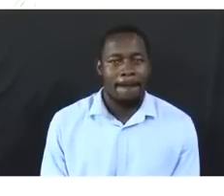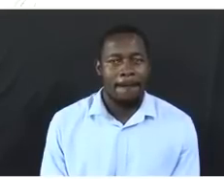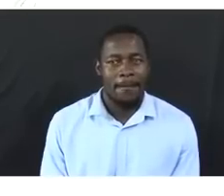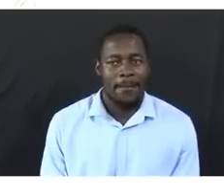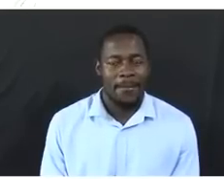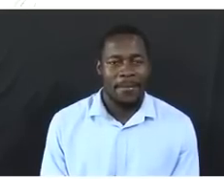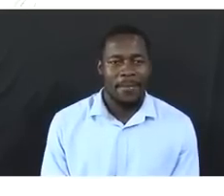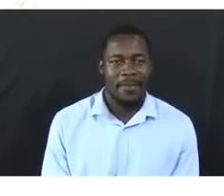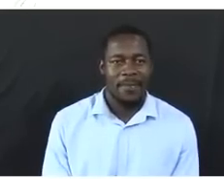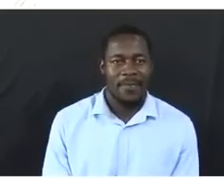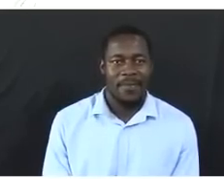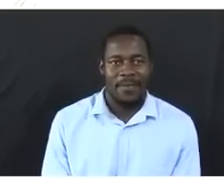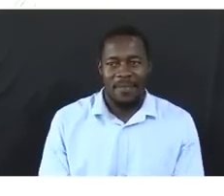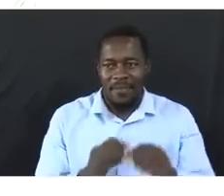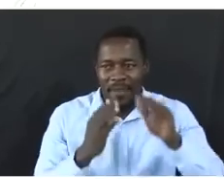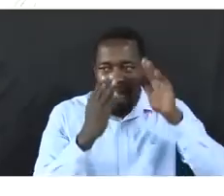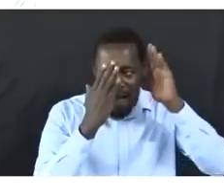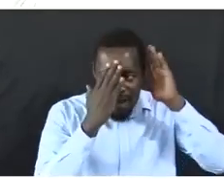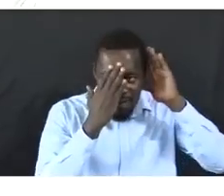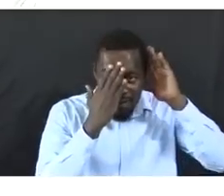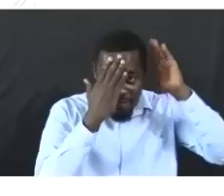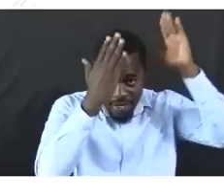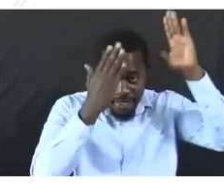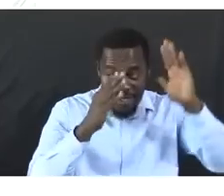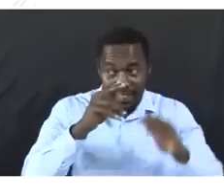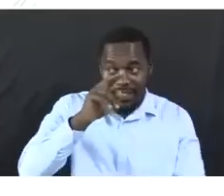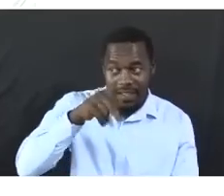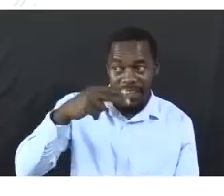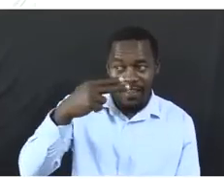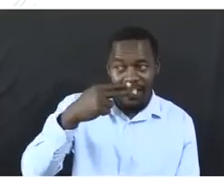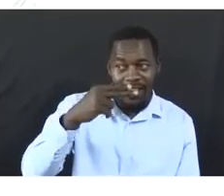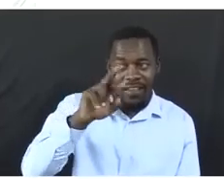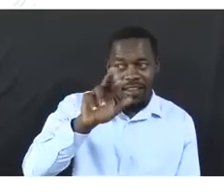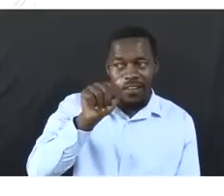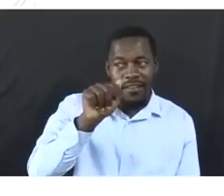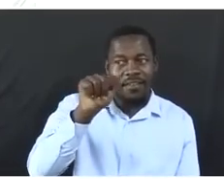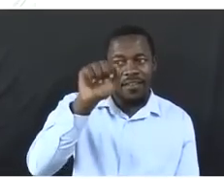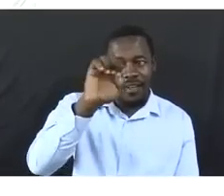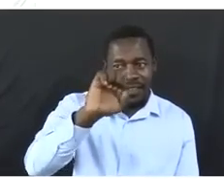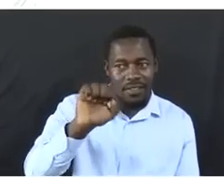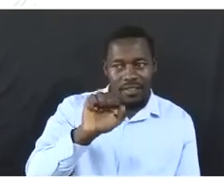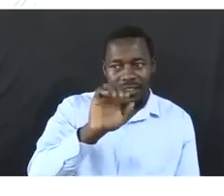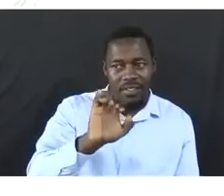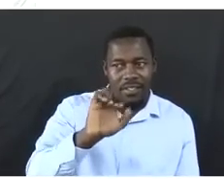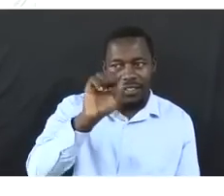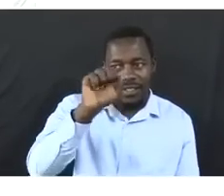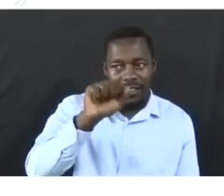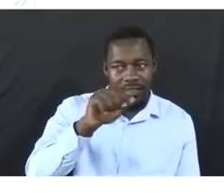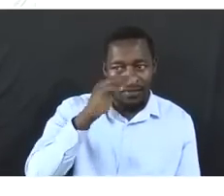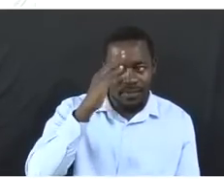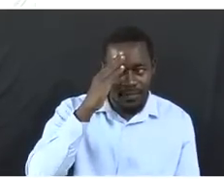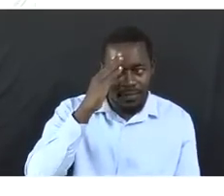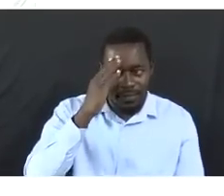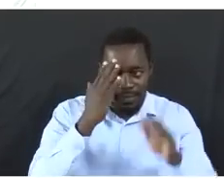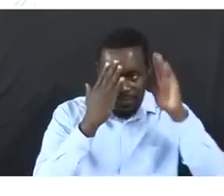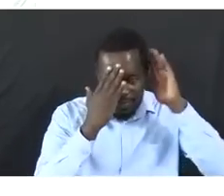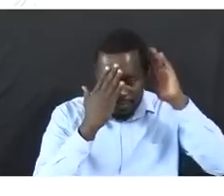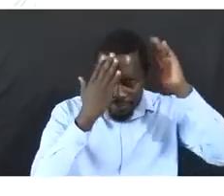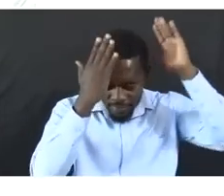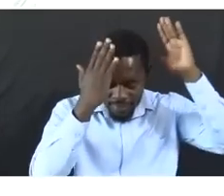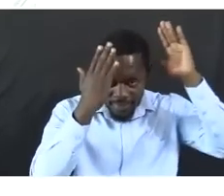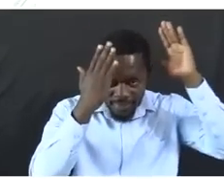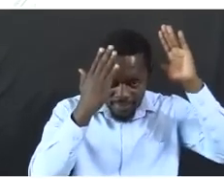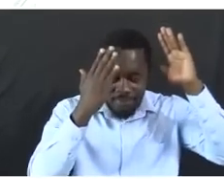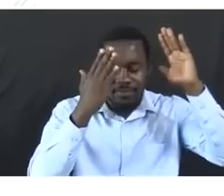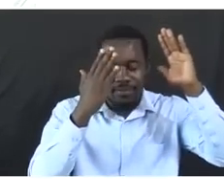The Pharisees also came to him, testing him and saying to him, is it lawful for a man to divorce his wife for just any reason? They